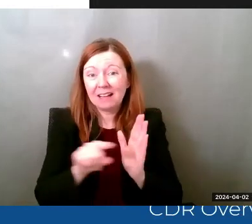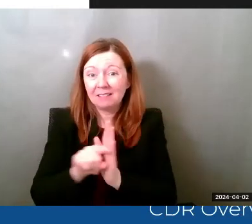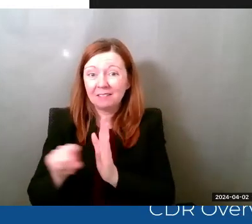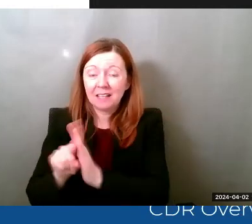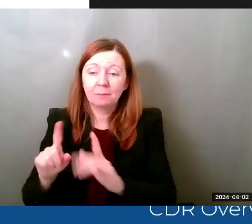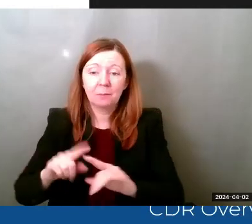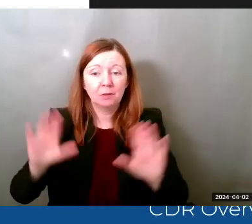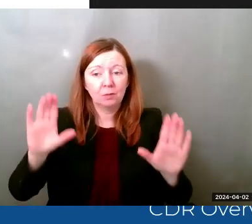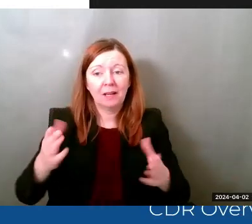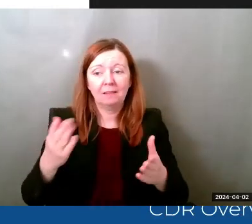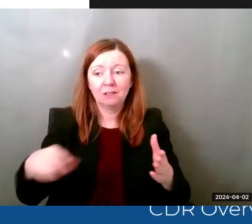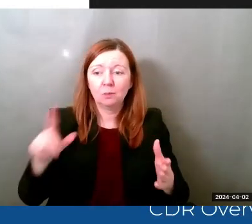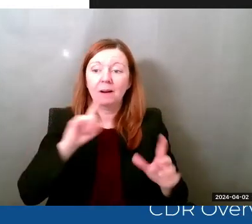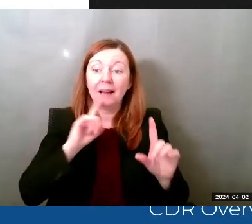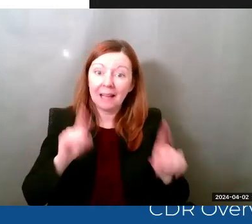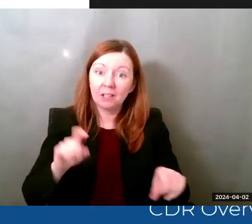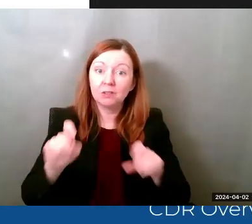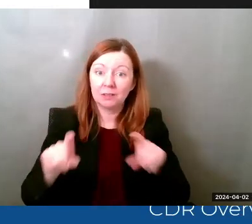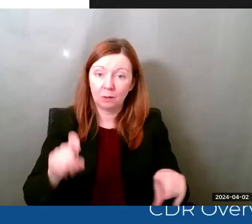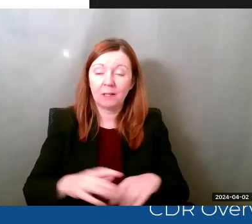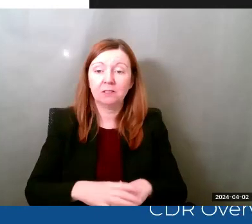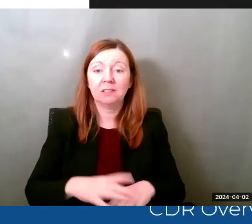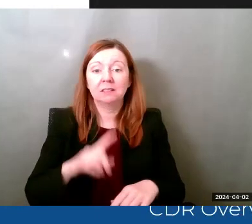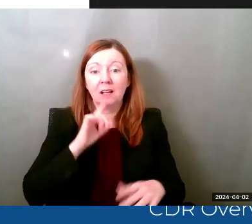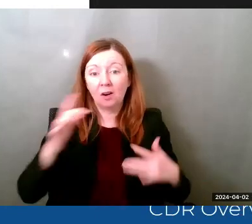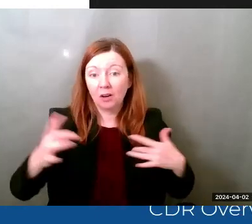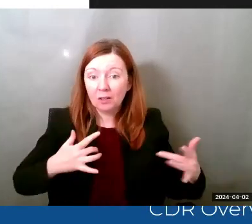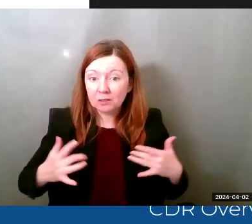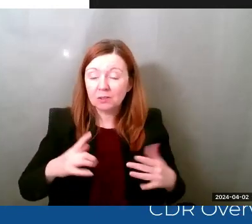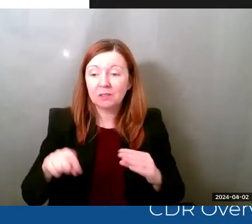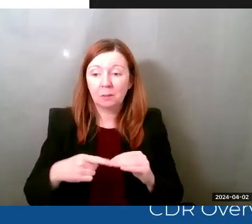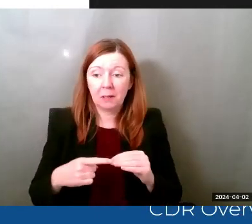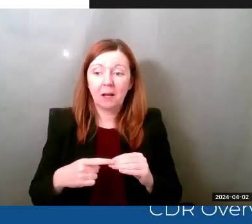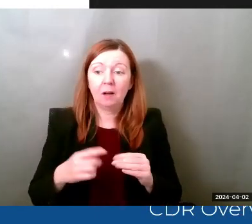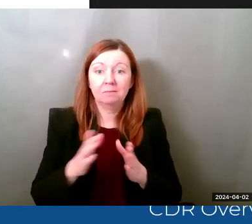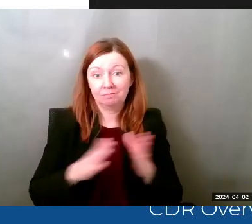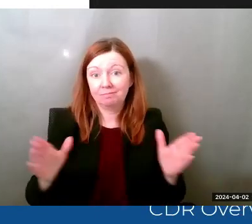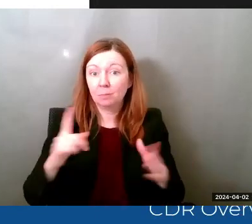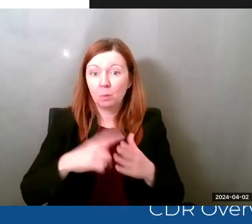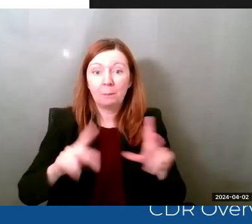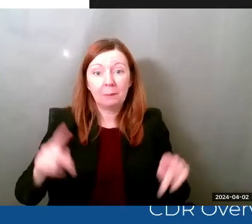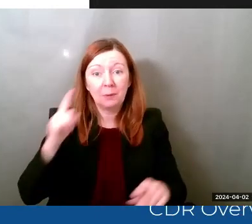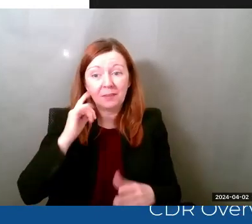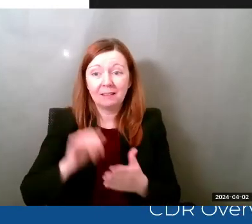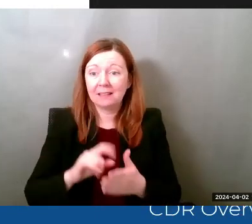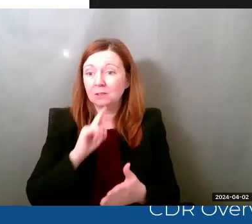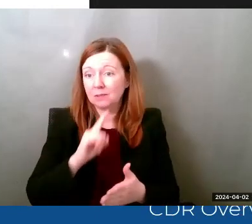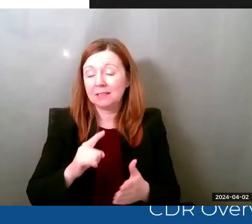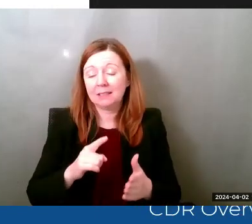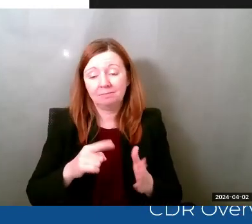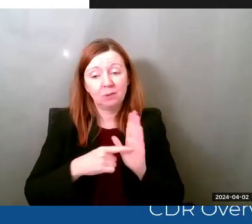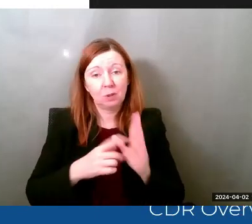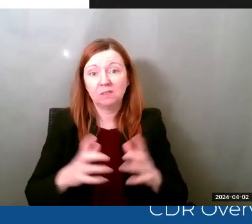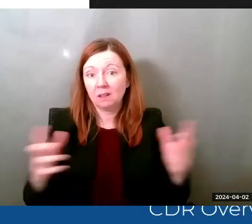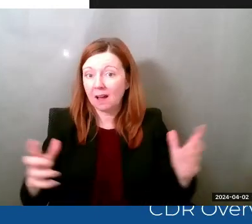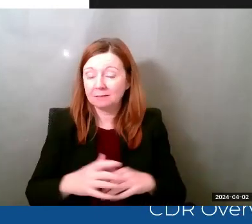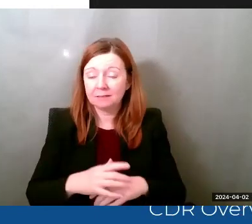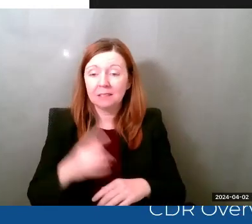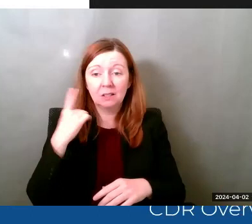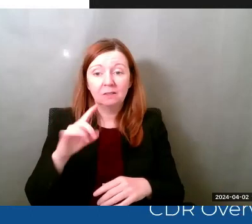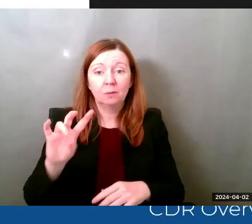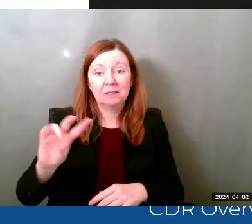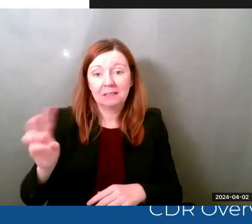it's great that you guys are answering the questions and are concerned about the public. You know, I think that speaks volumes for